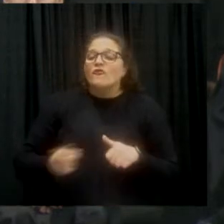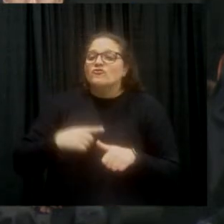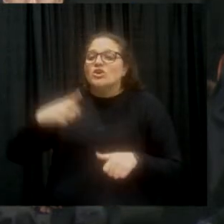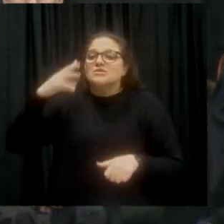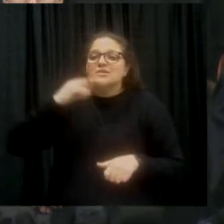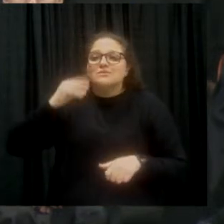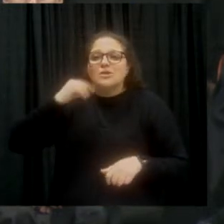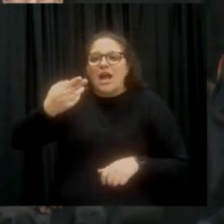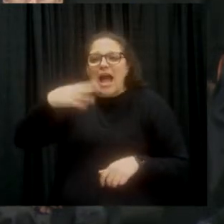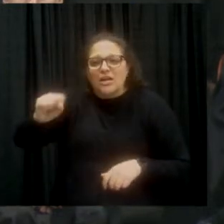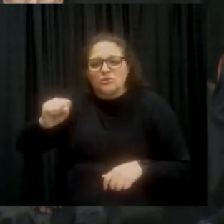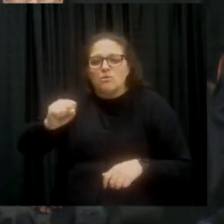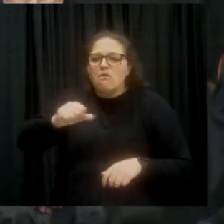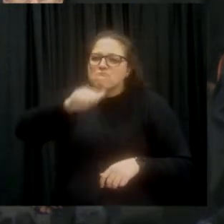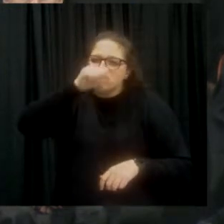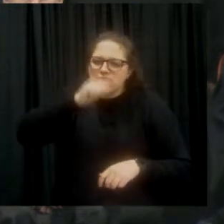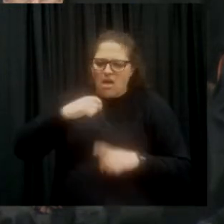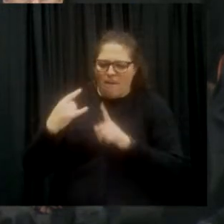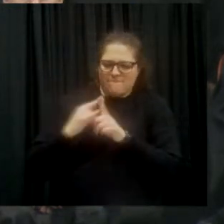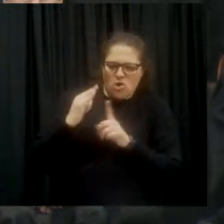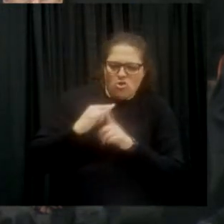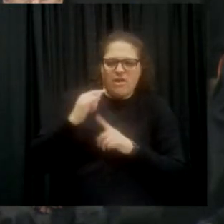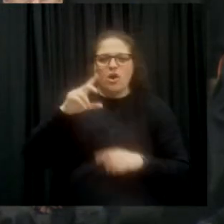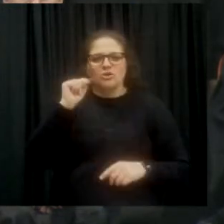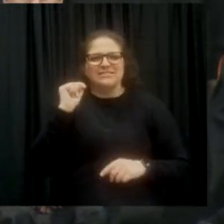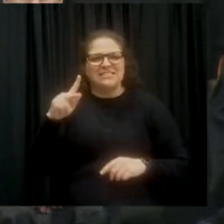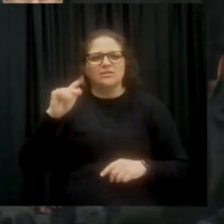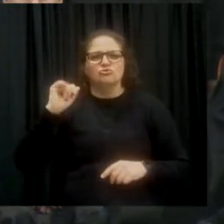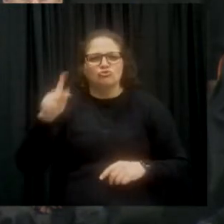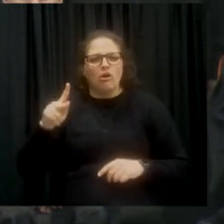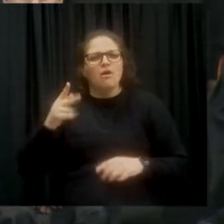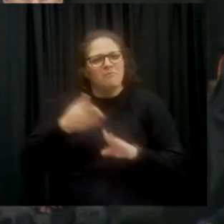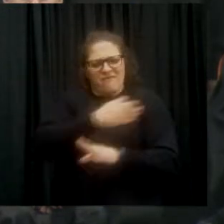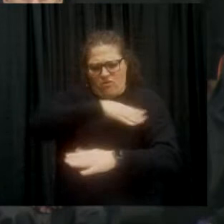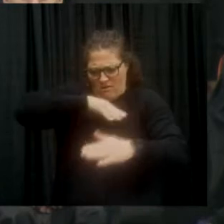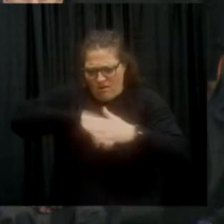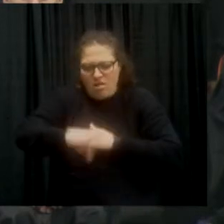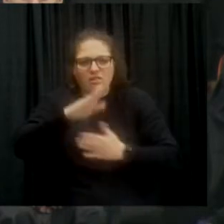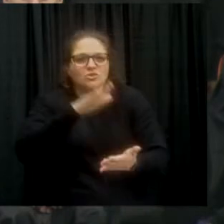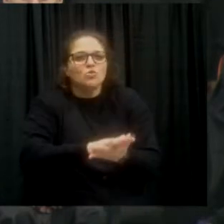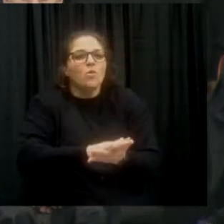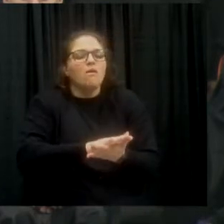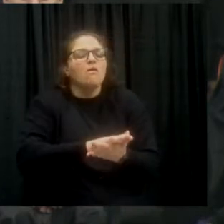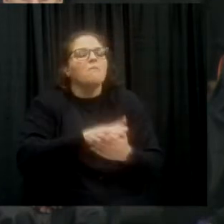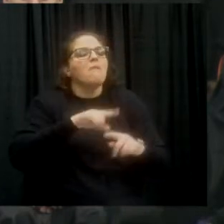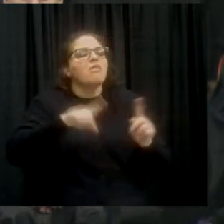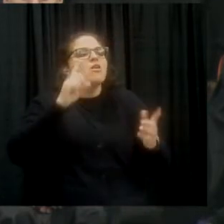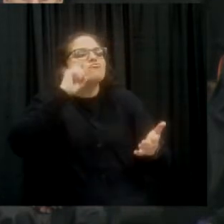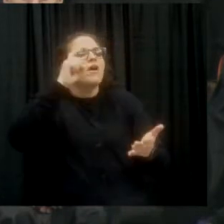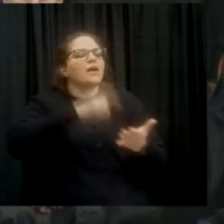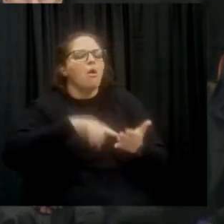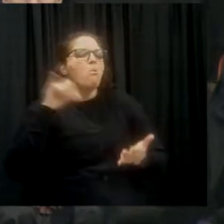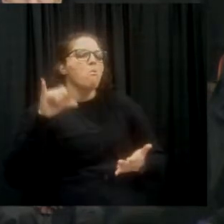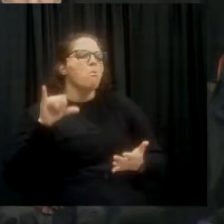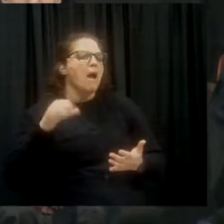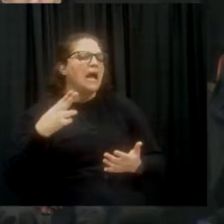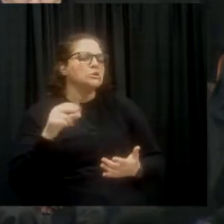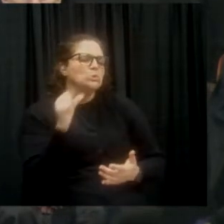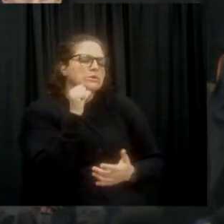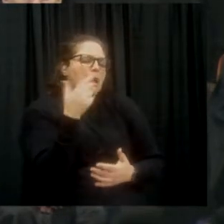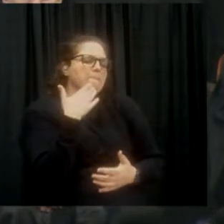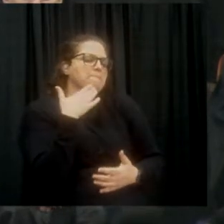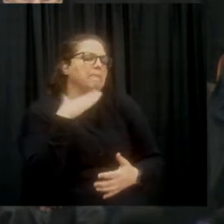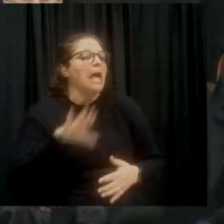high school consisted of being ruthlessly bullied on TikTok before we even walked through the school doors, but soon we realized that high school wasn't that